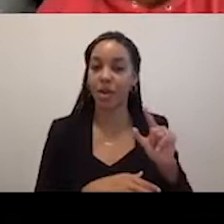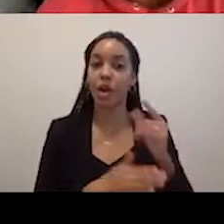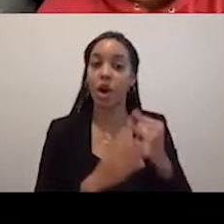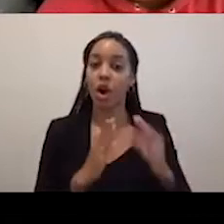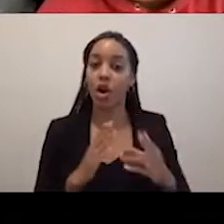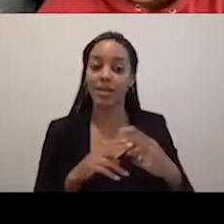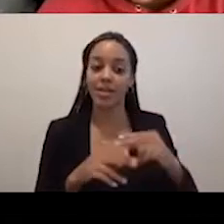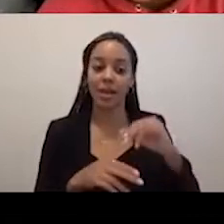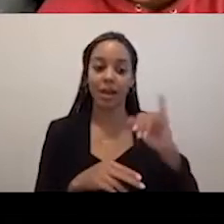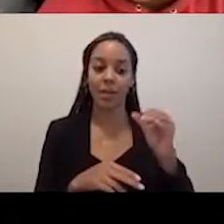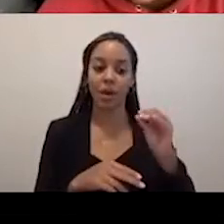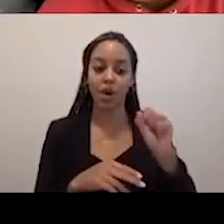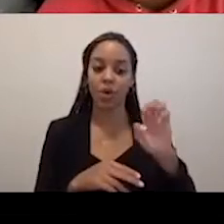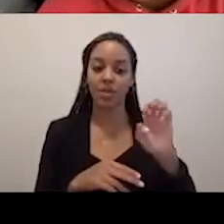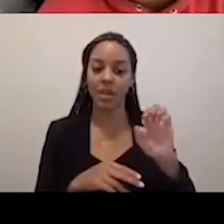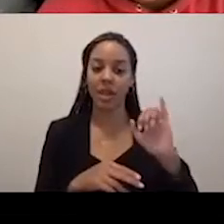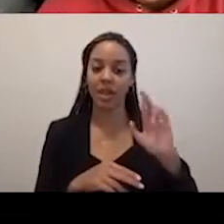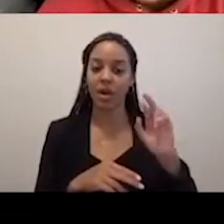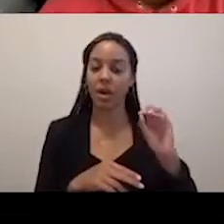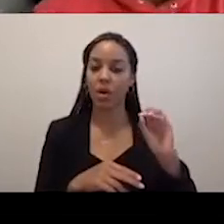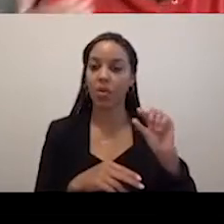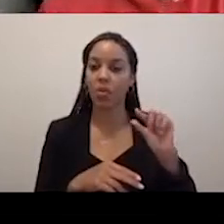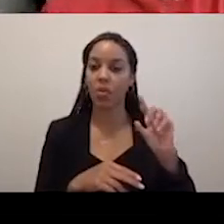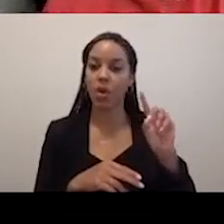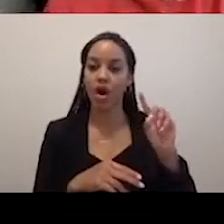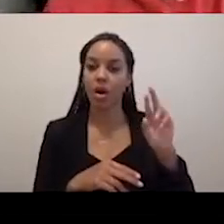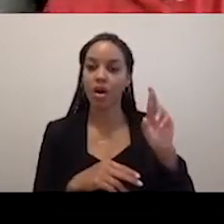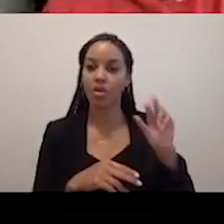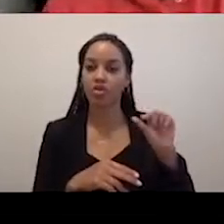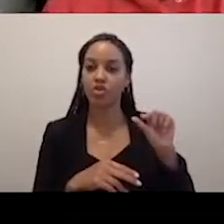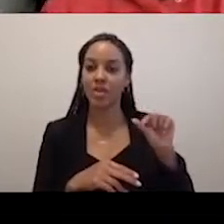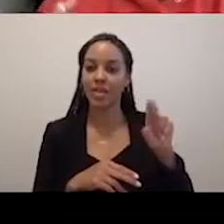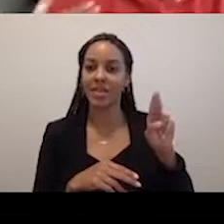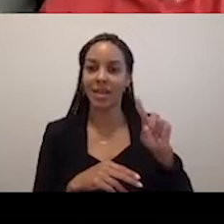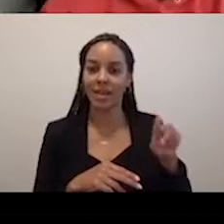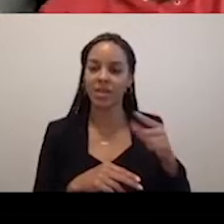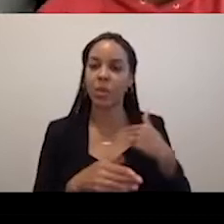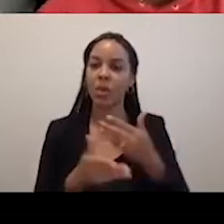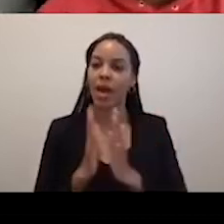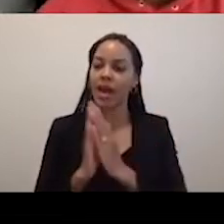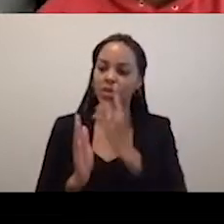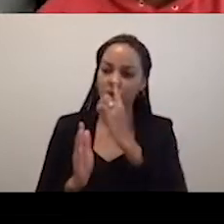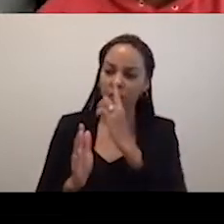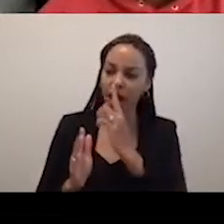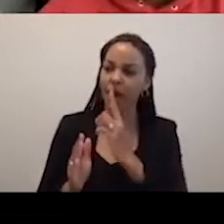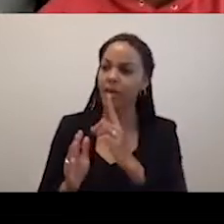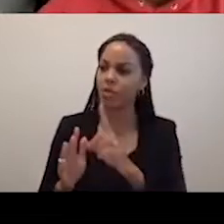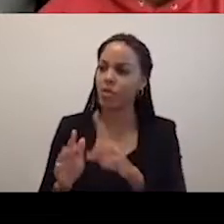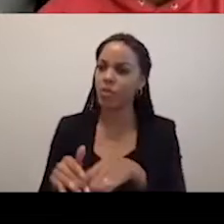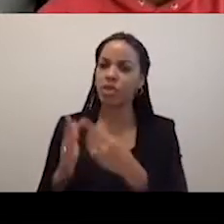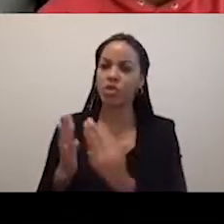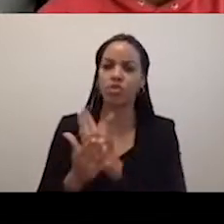Rodriguez, we commissioned him to do an original work in response to the pandemic and to the racial reckoning. And